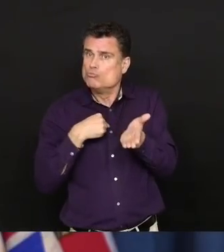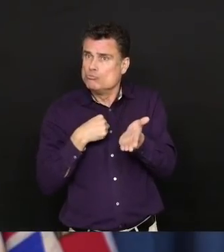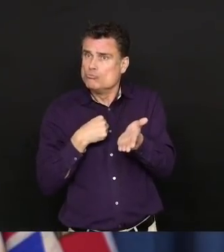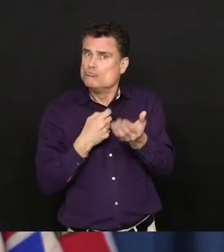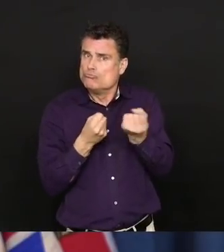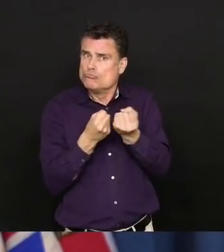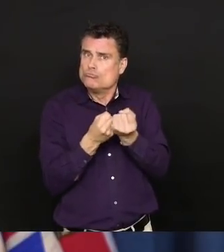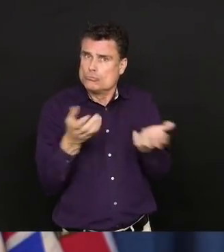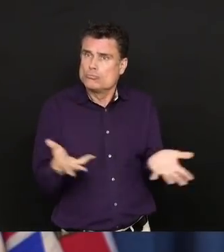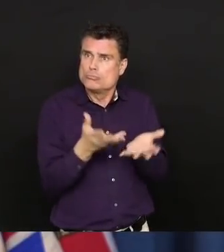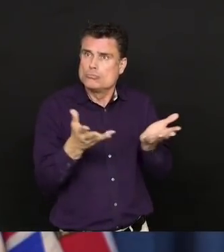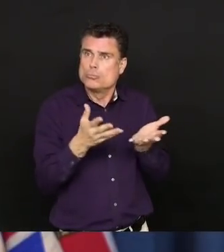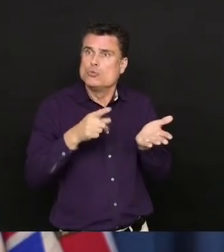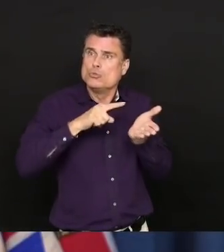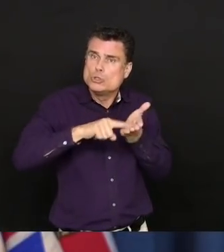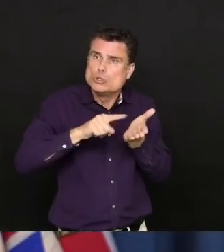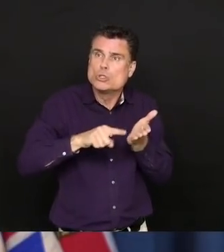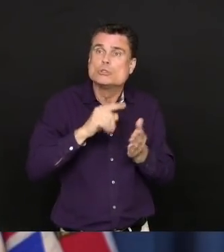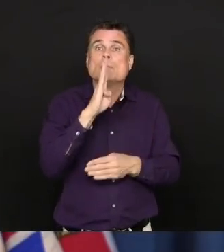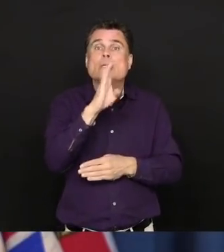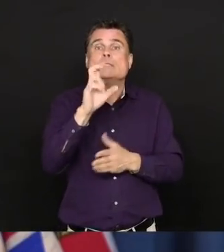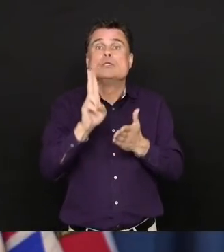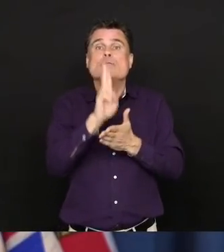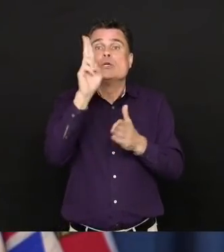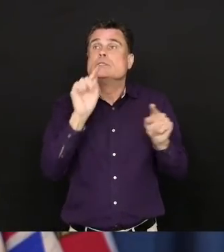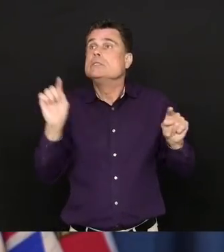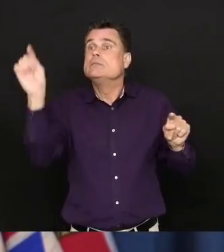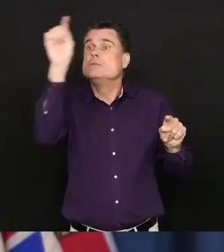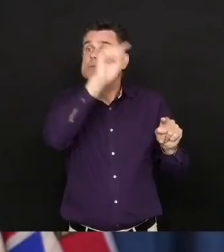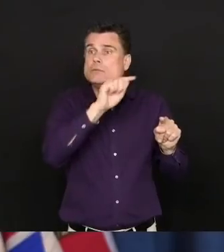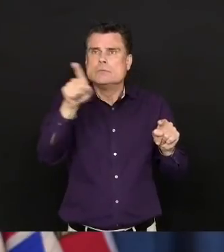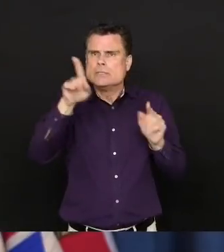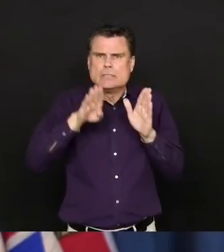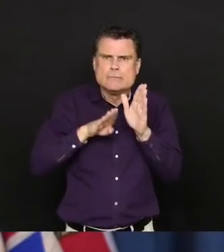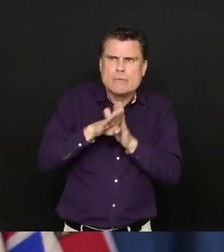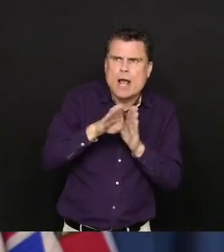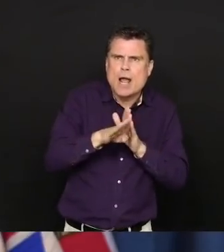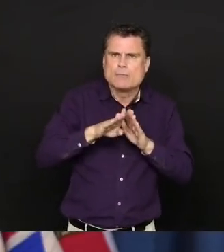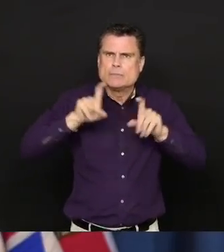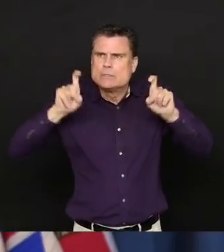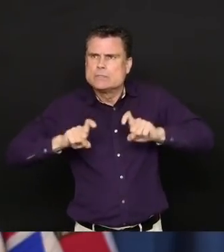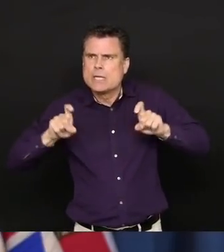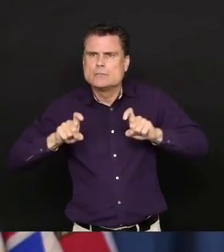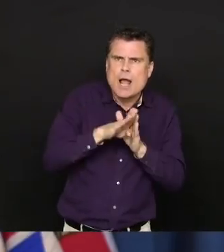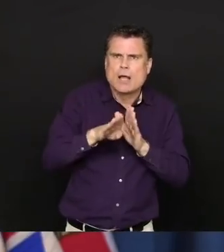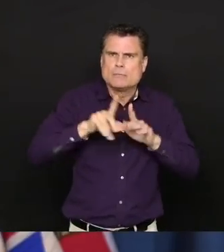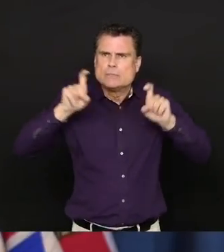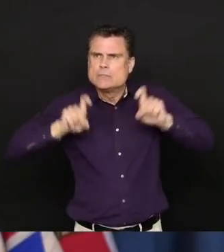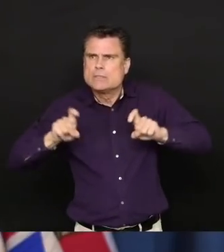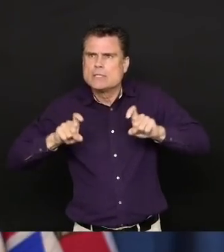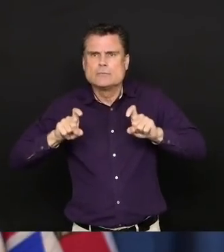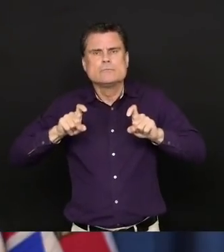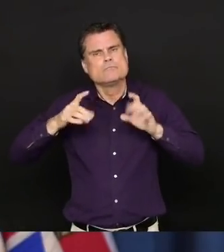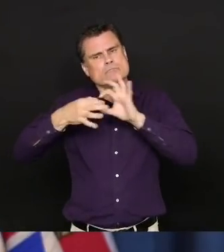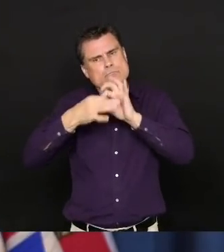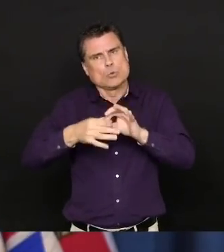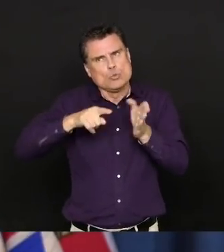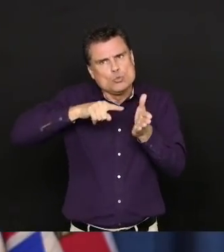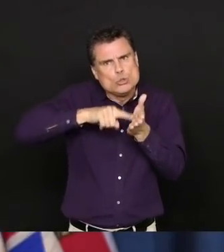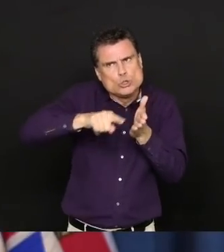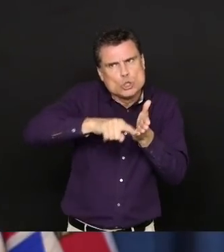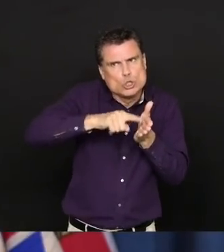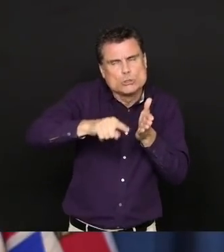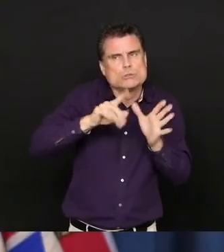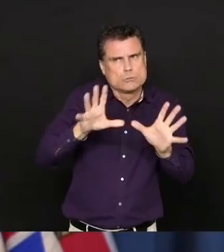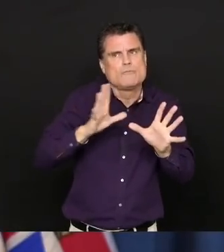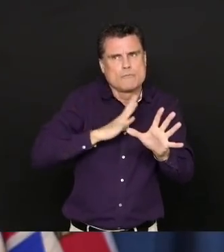BC universities around development of tests, but they will all be validated through the